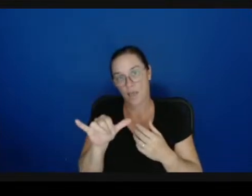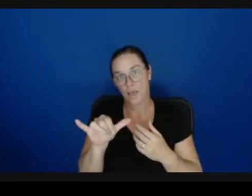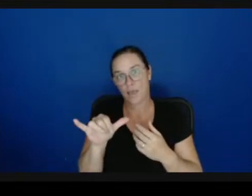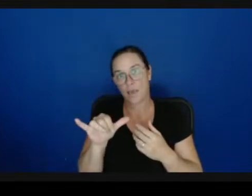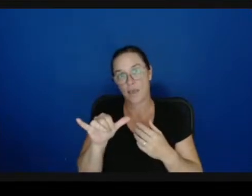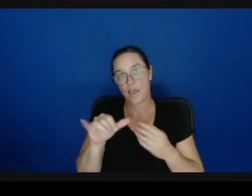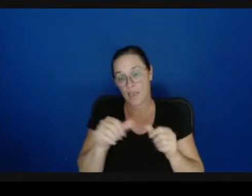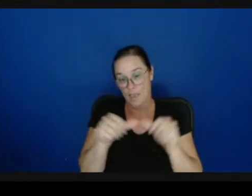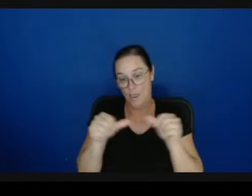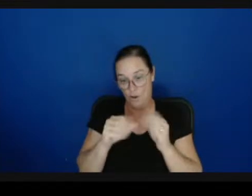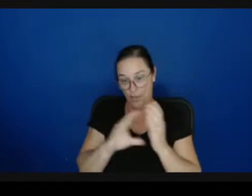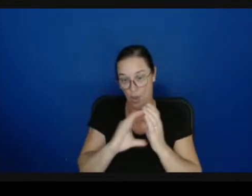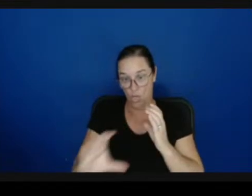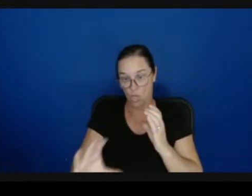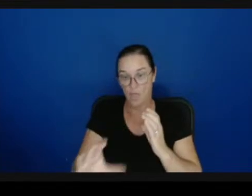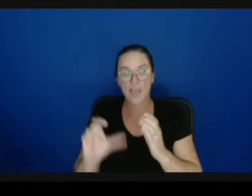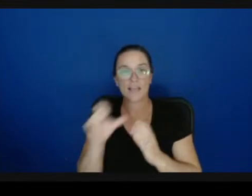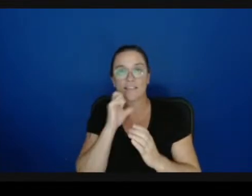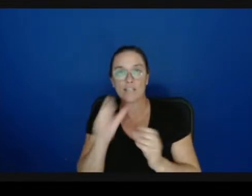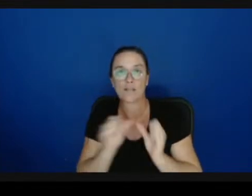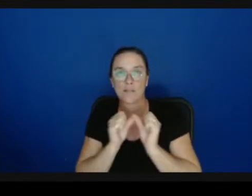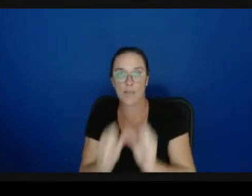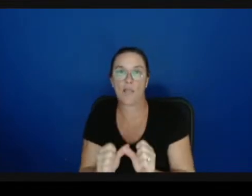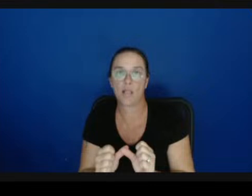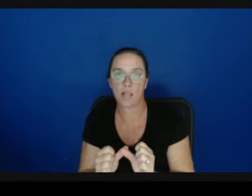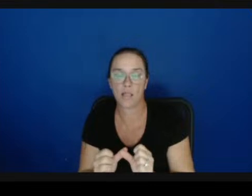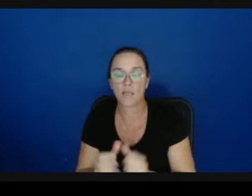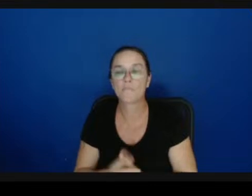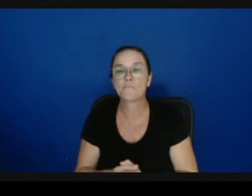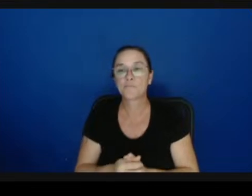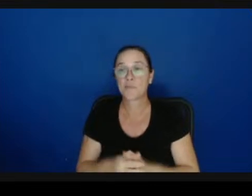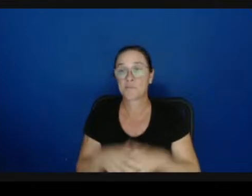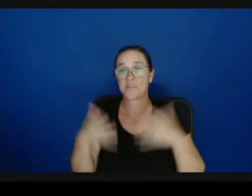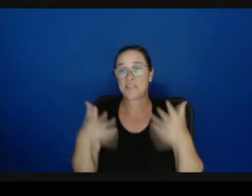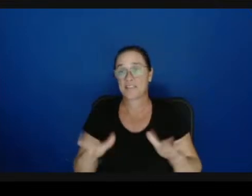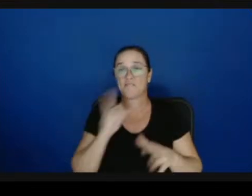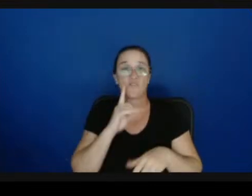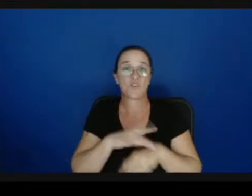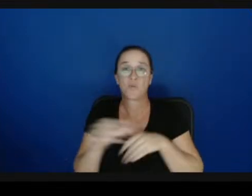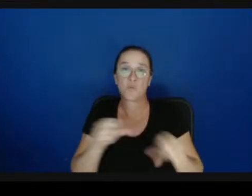now. But all good for now, and that's the earthquakes that we have to share.